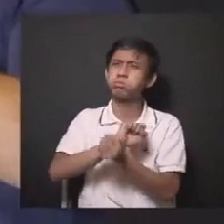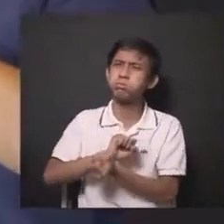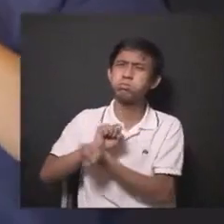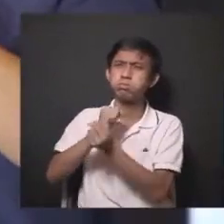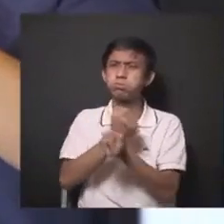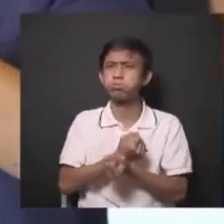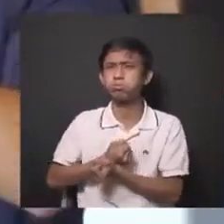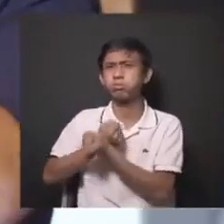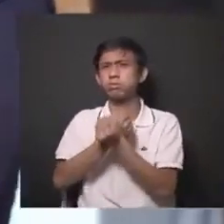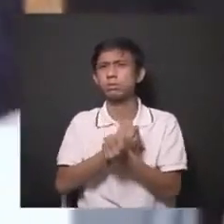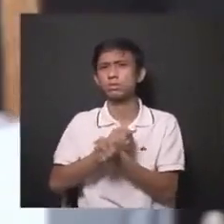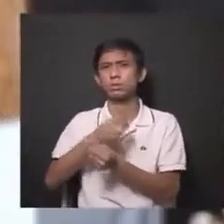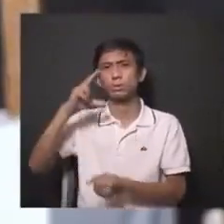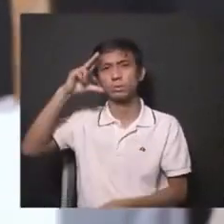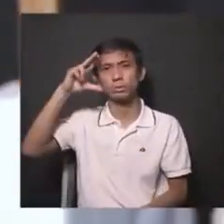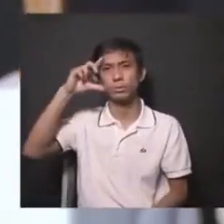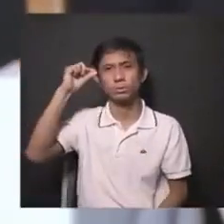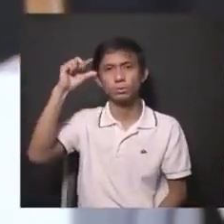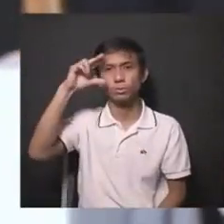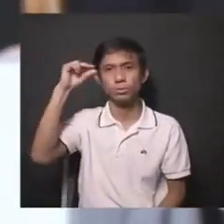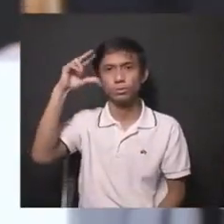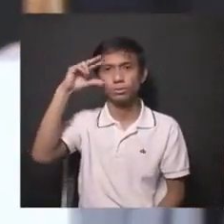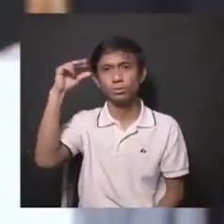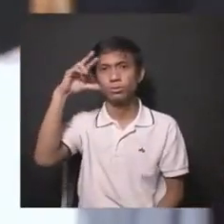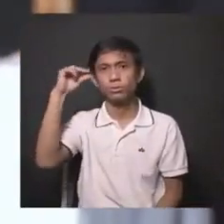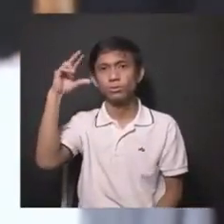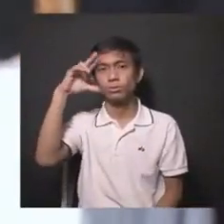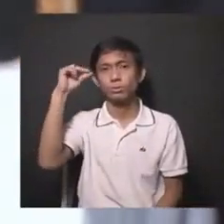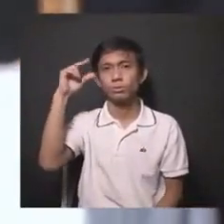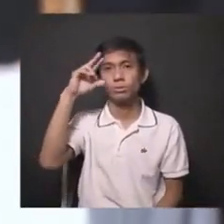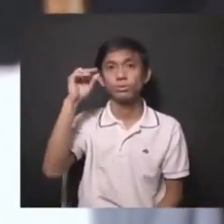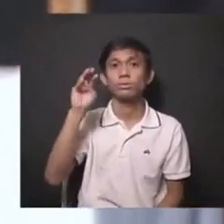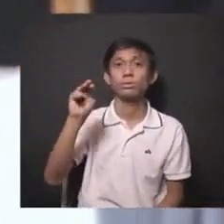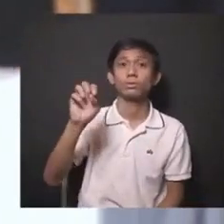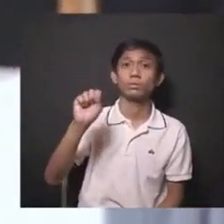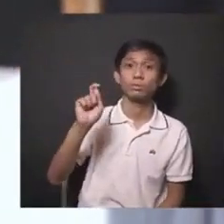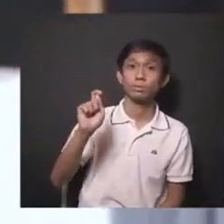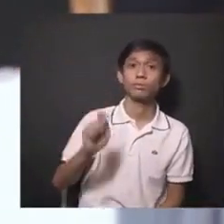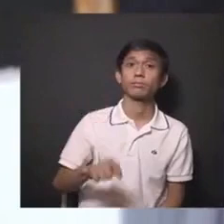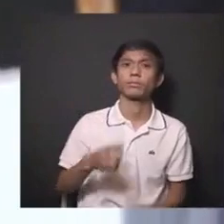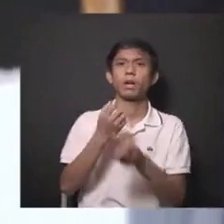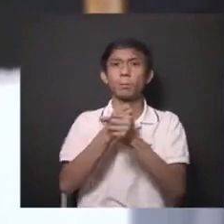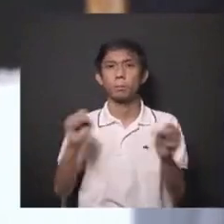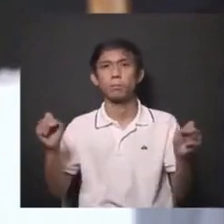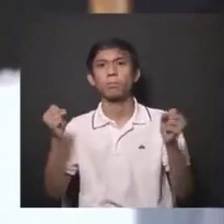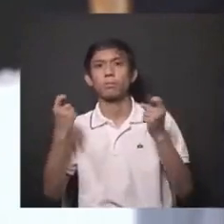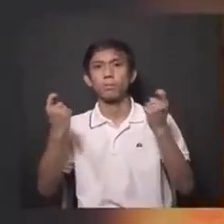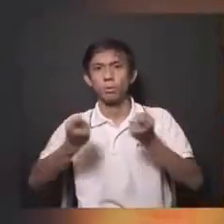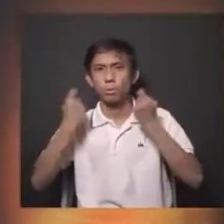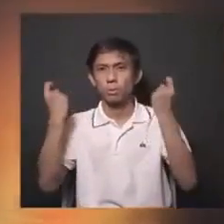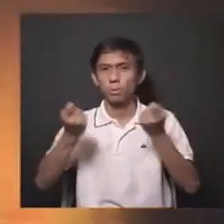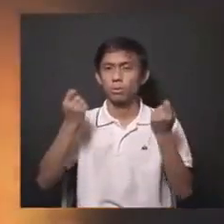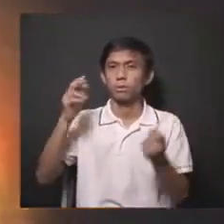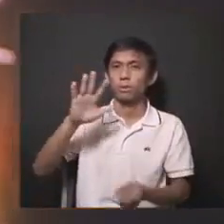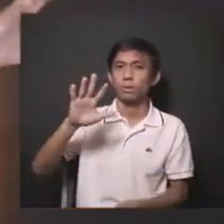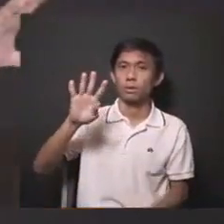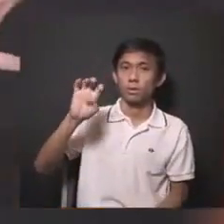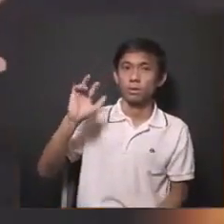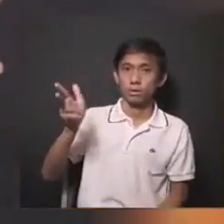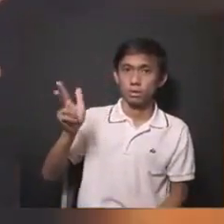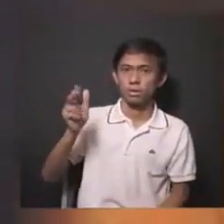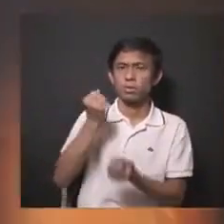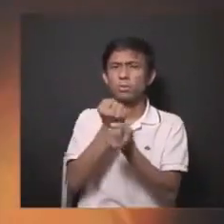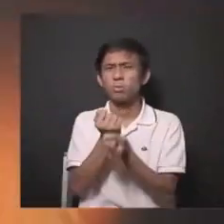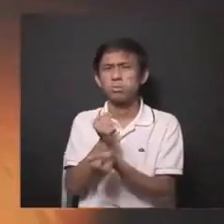When they were freed by Moses, it was a celebration. After 430 years of bondage. But then what happens? They wander in the desert